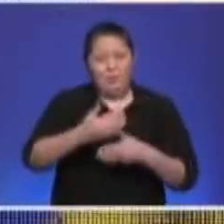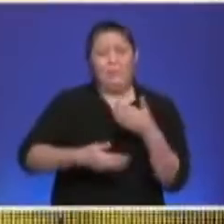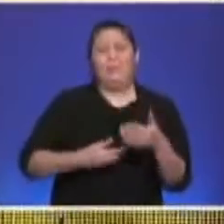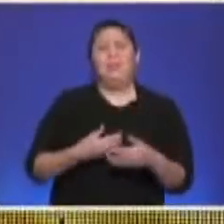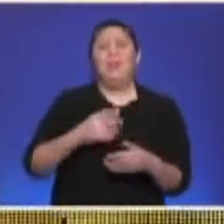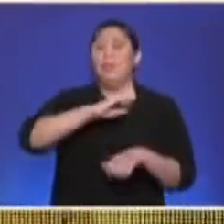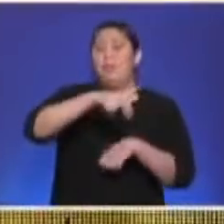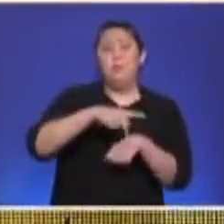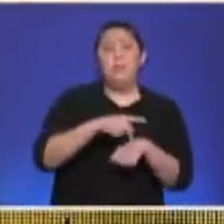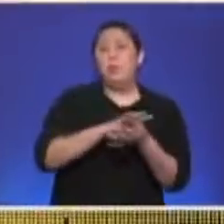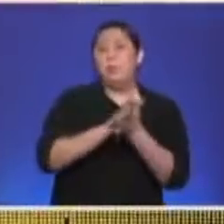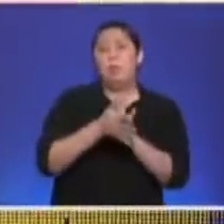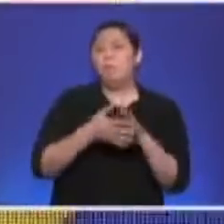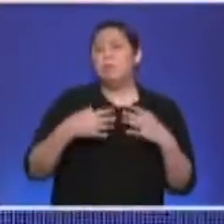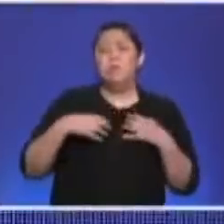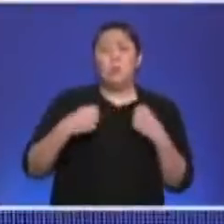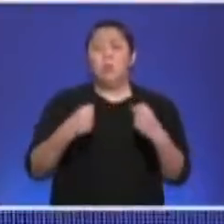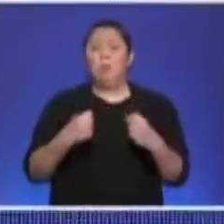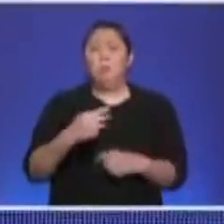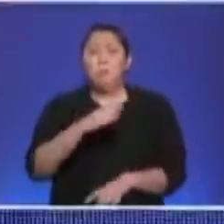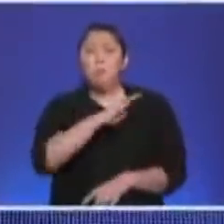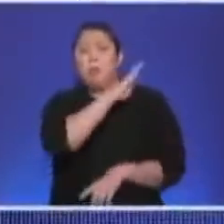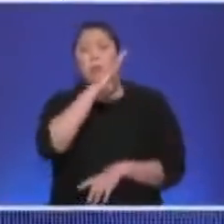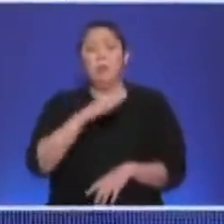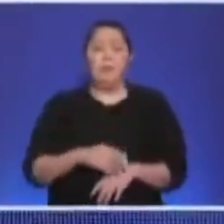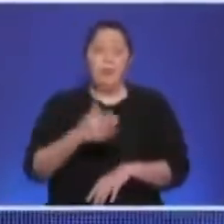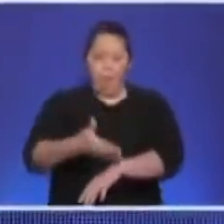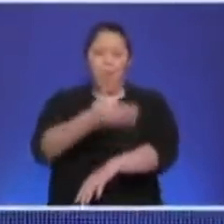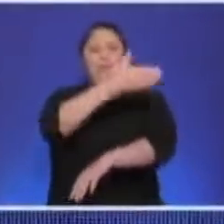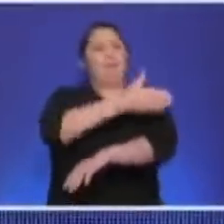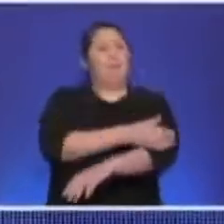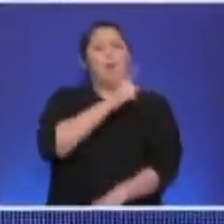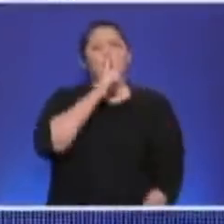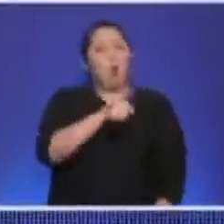magiting, no? At isang great na nation talaga.